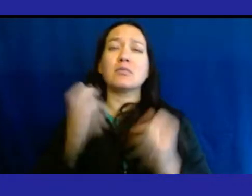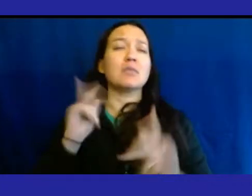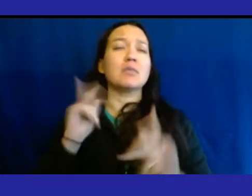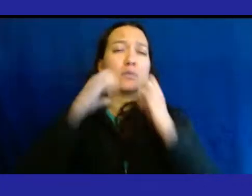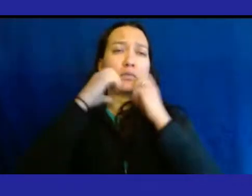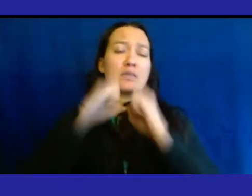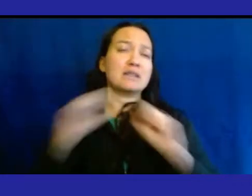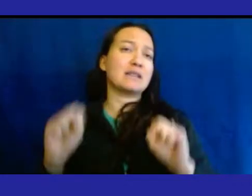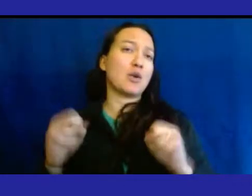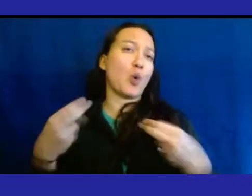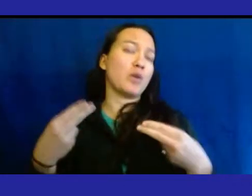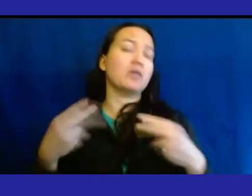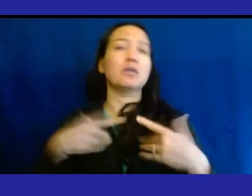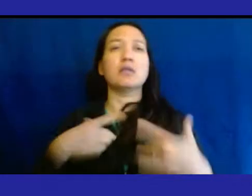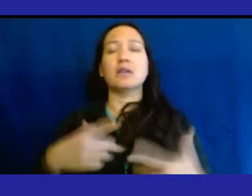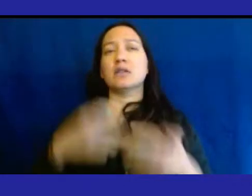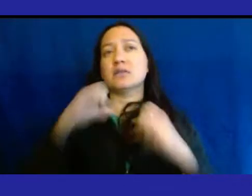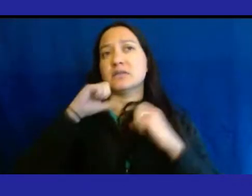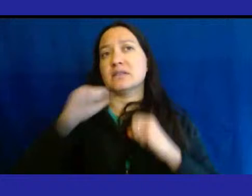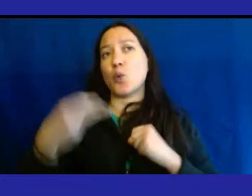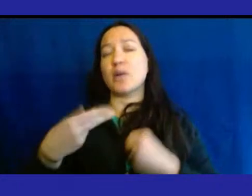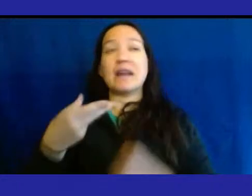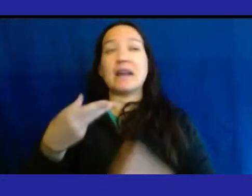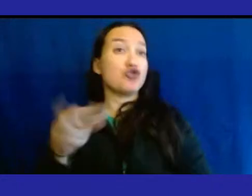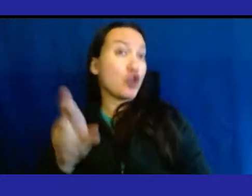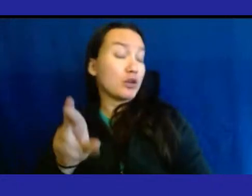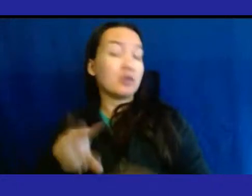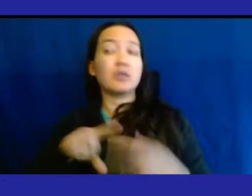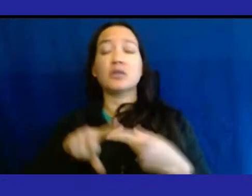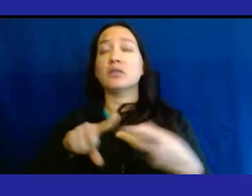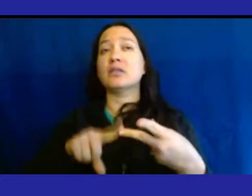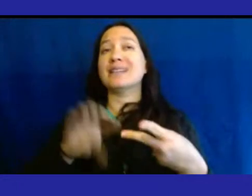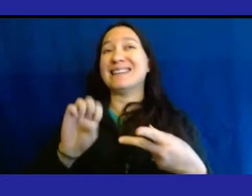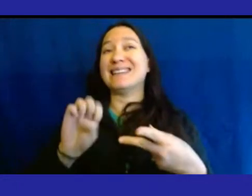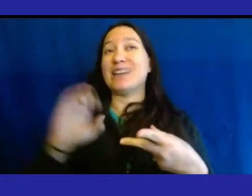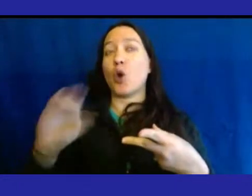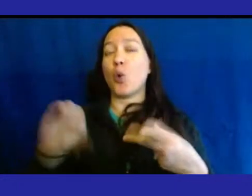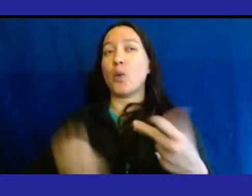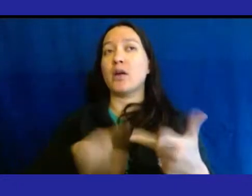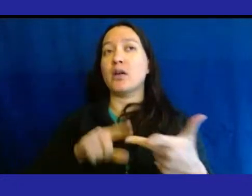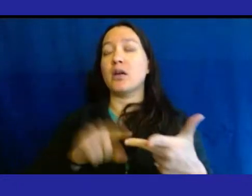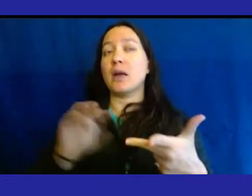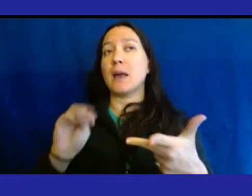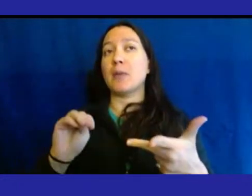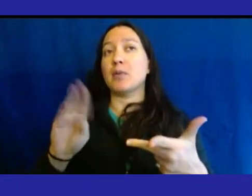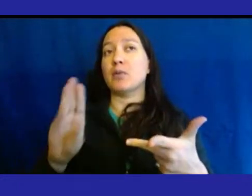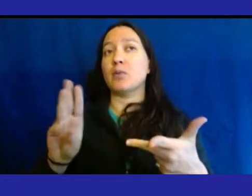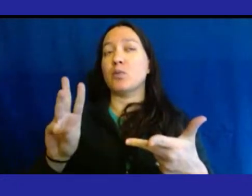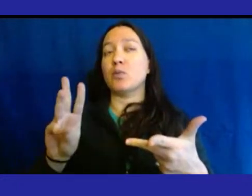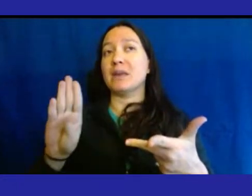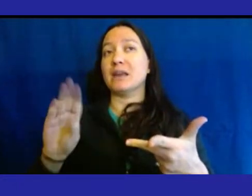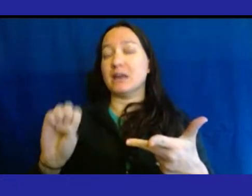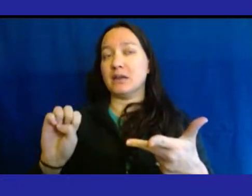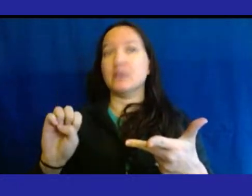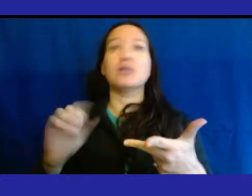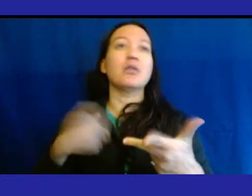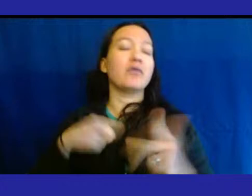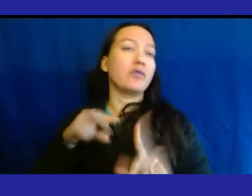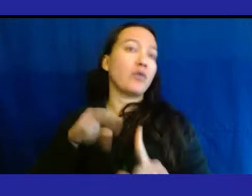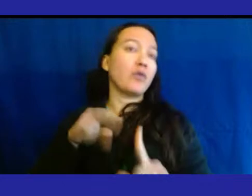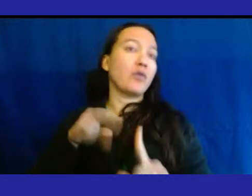primary stakeholders are human resources, EEO, and MWBE. We have oversight of language